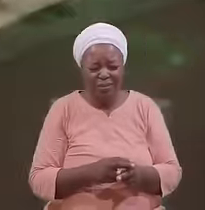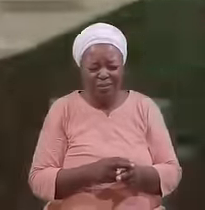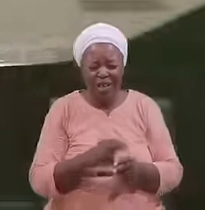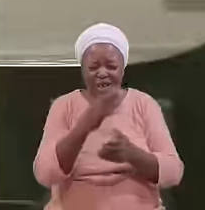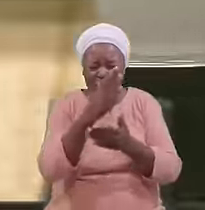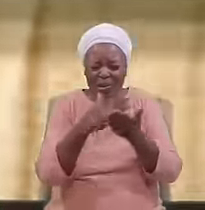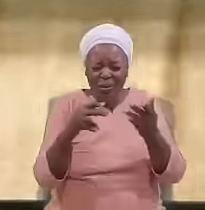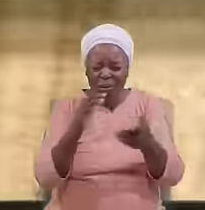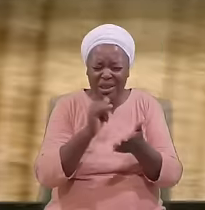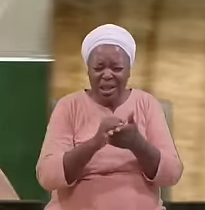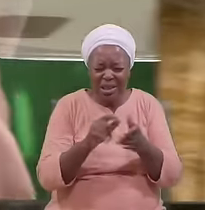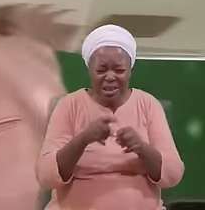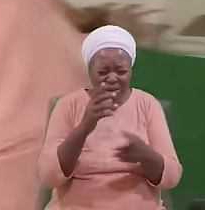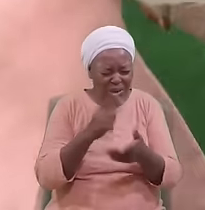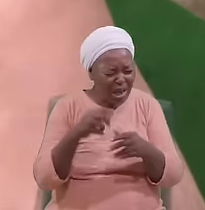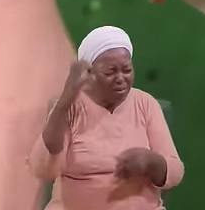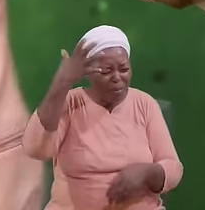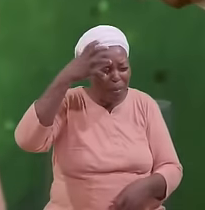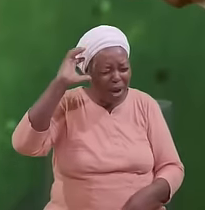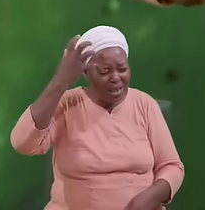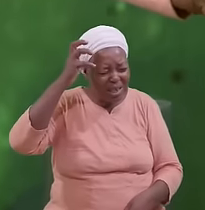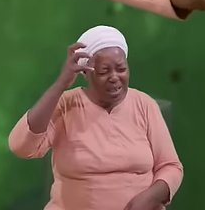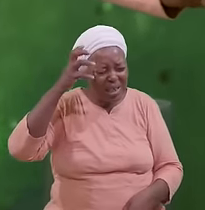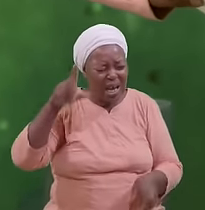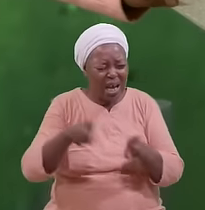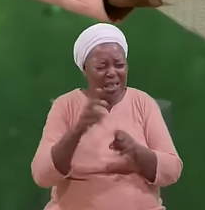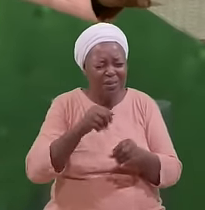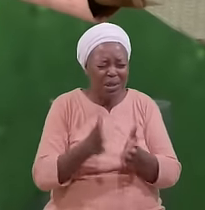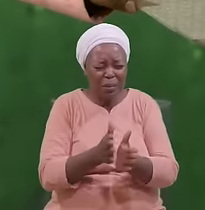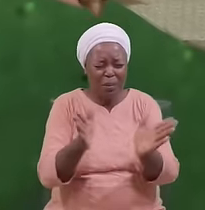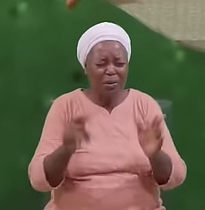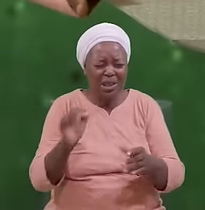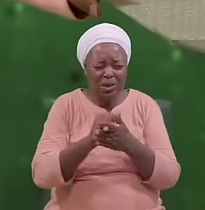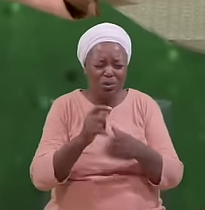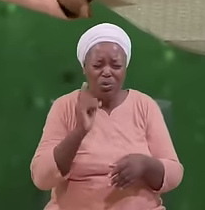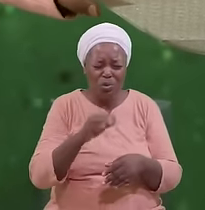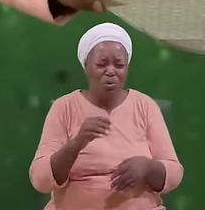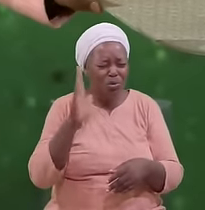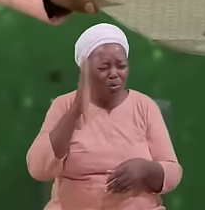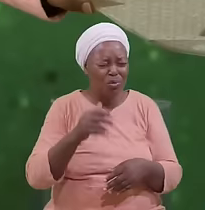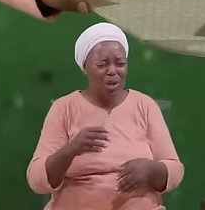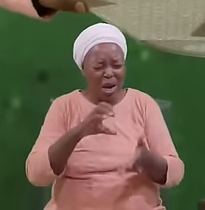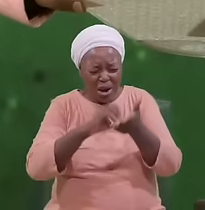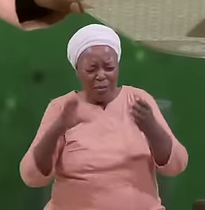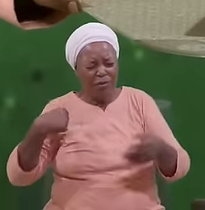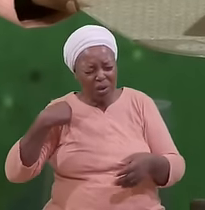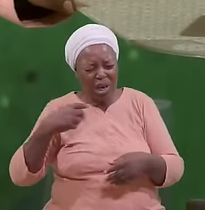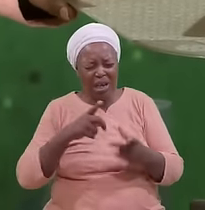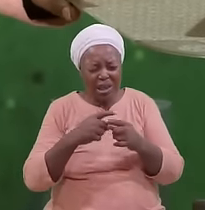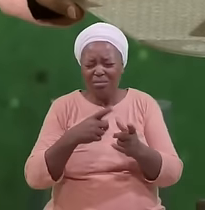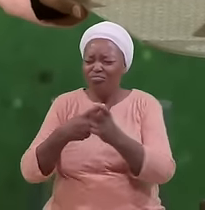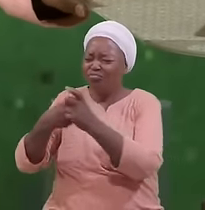Something that looks like madness, as if in the public, you should remove your clothes and then be